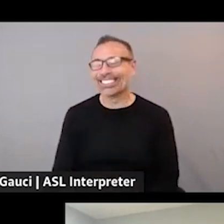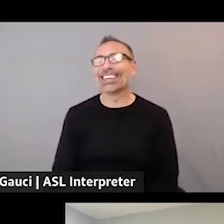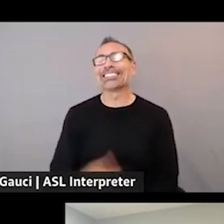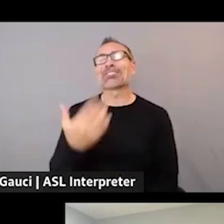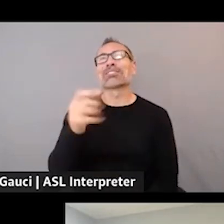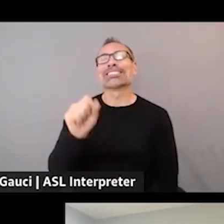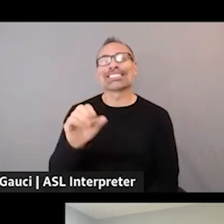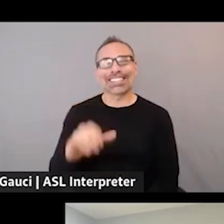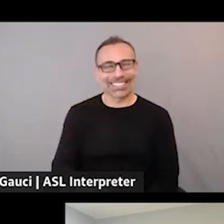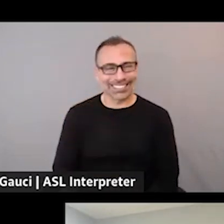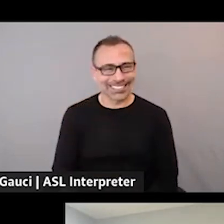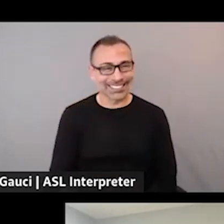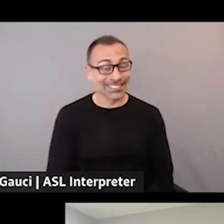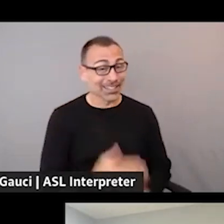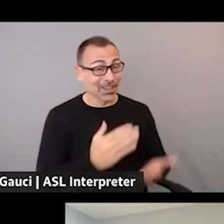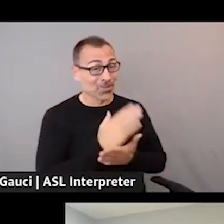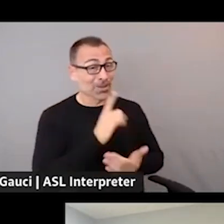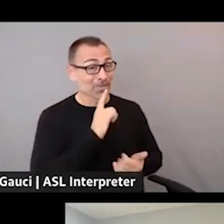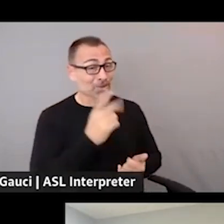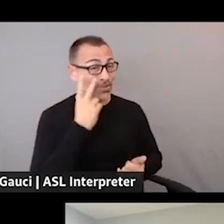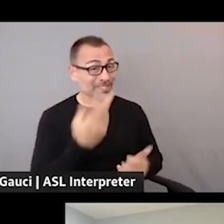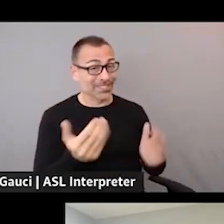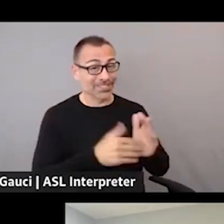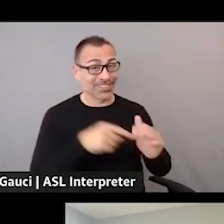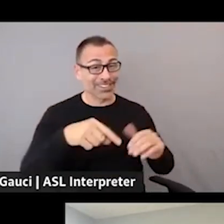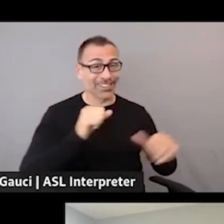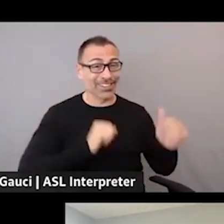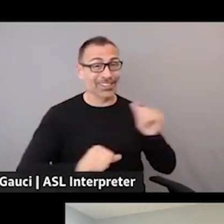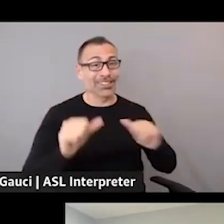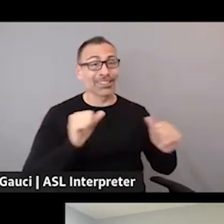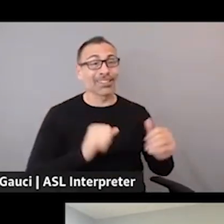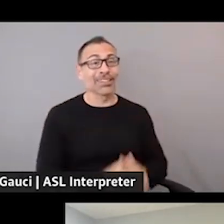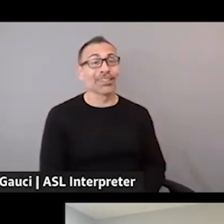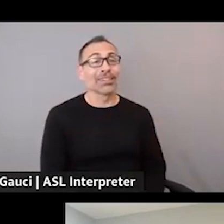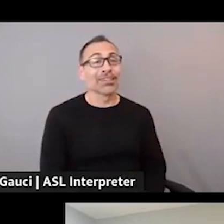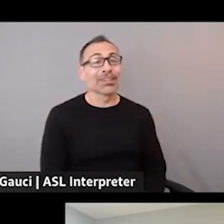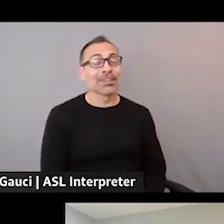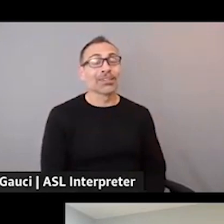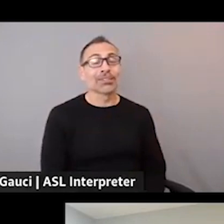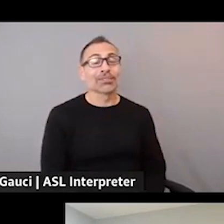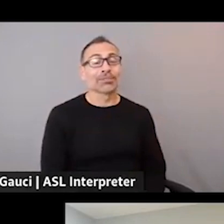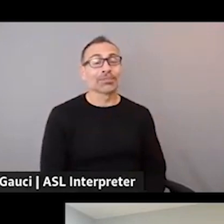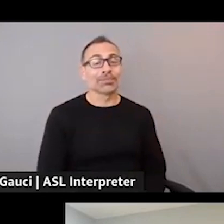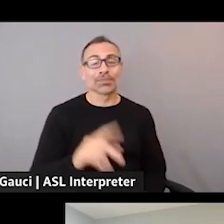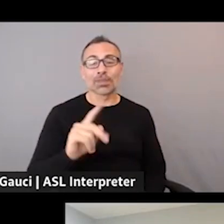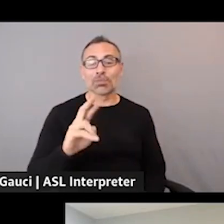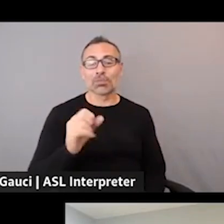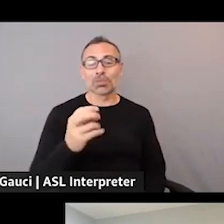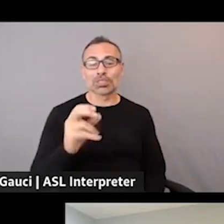All right. Well, I'm sure we'll see you again on the show, Pavni, as well. Prashant, hope